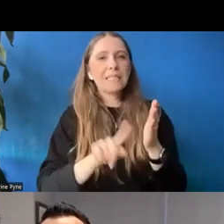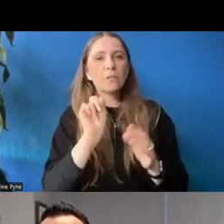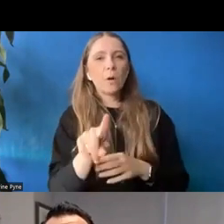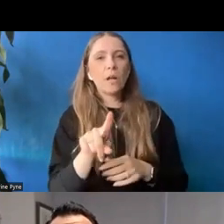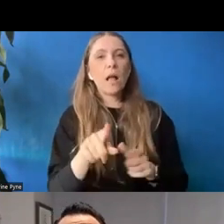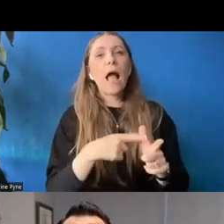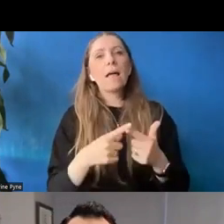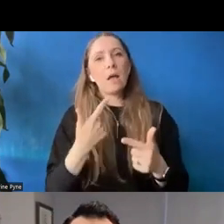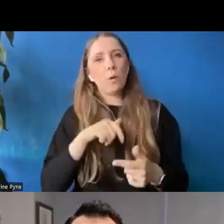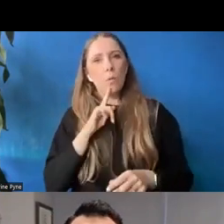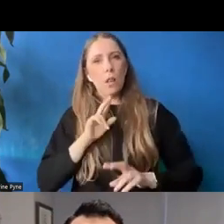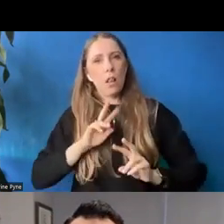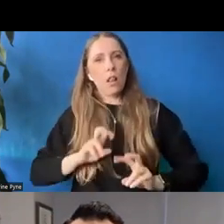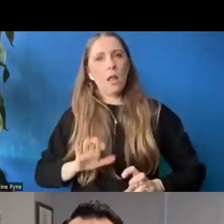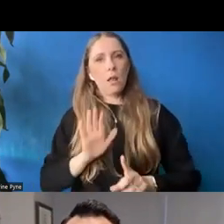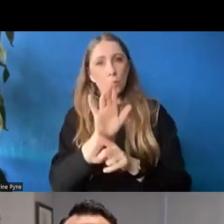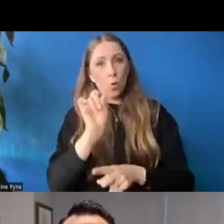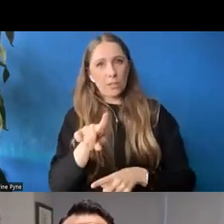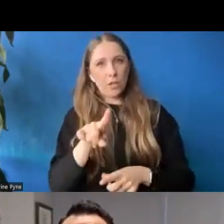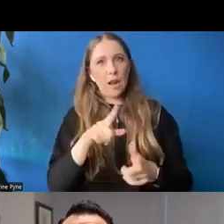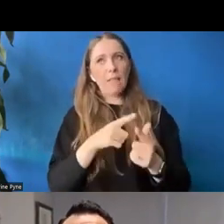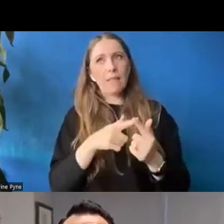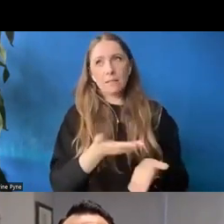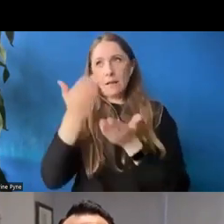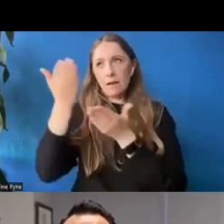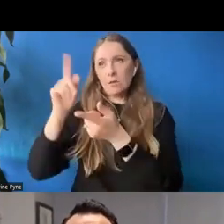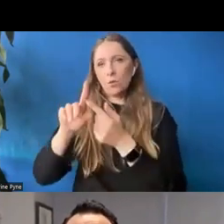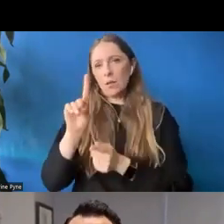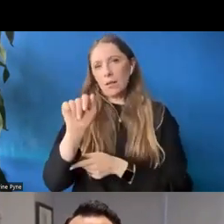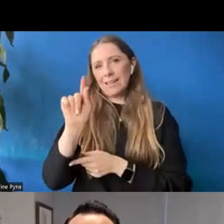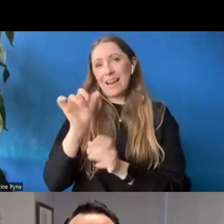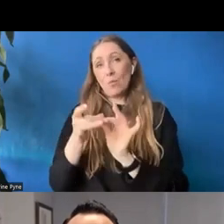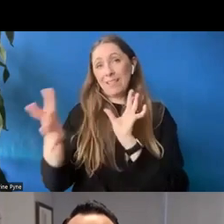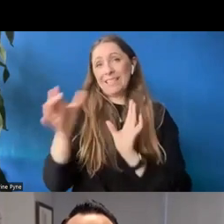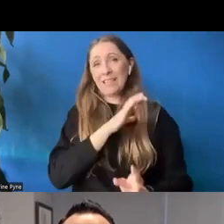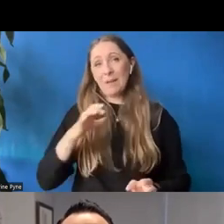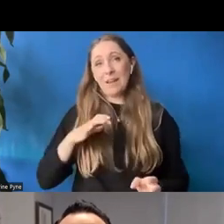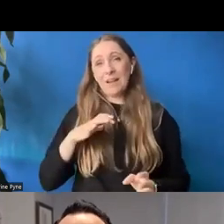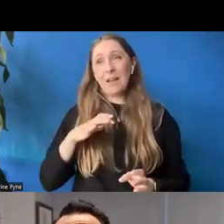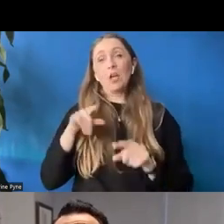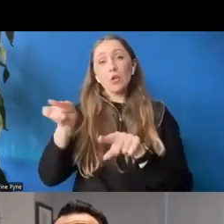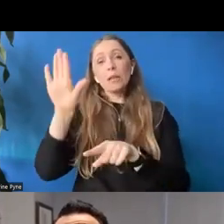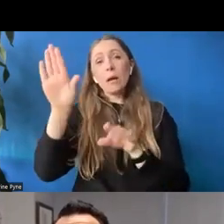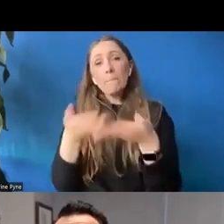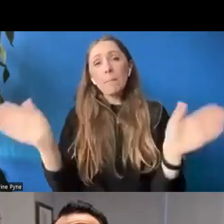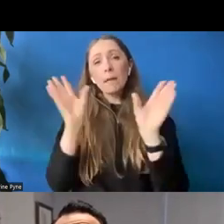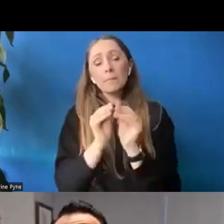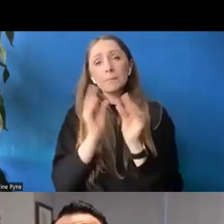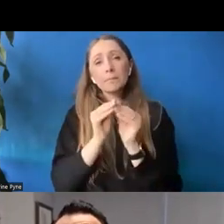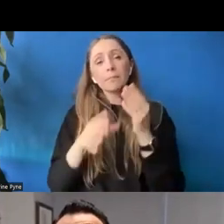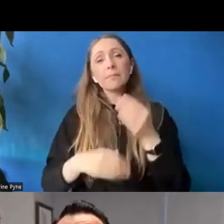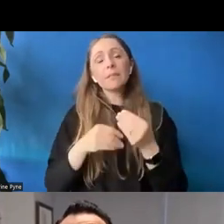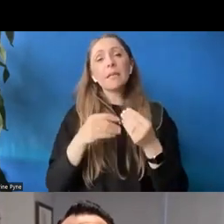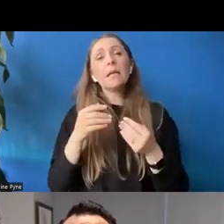HCI staff and routed to the Data Release Committee for their recommendation at their public meetings. Additionally, the Department of